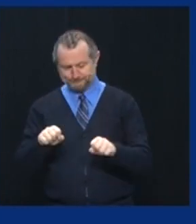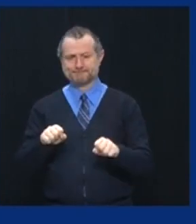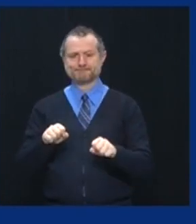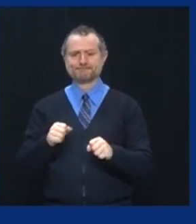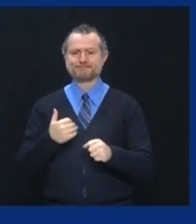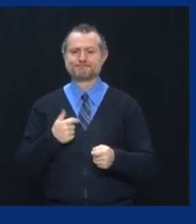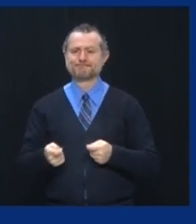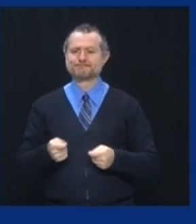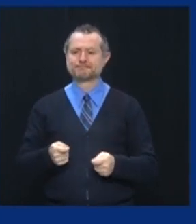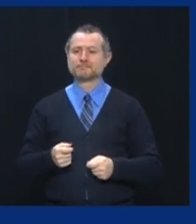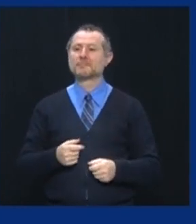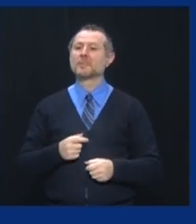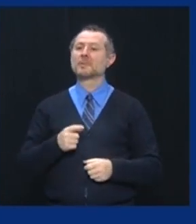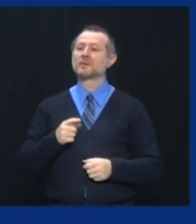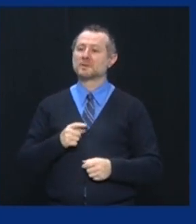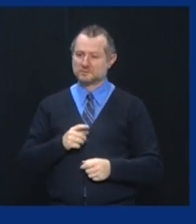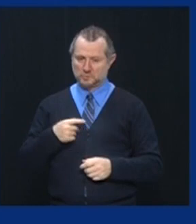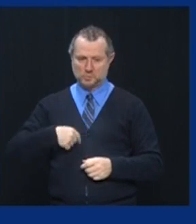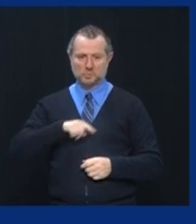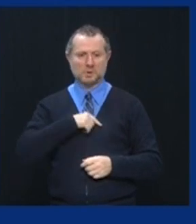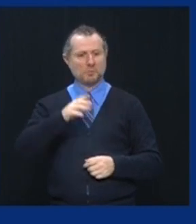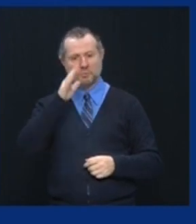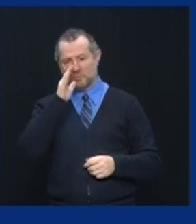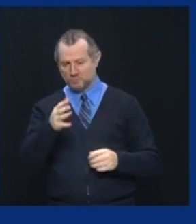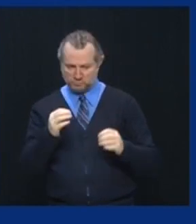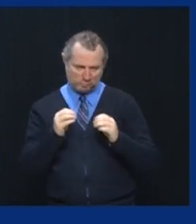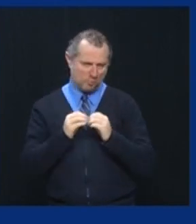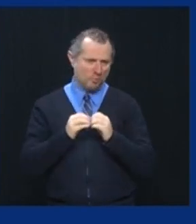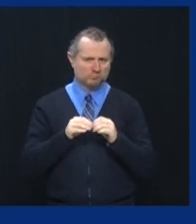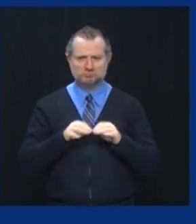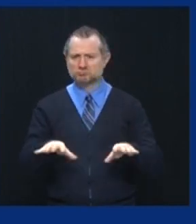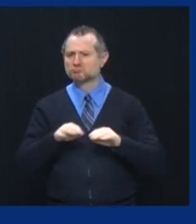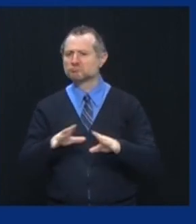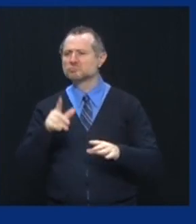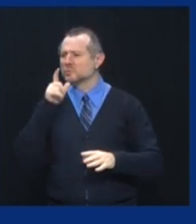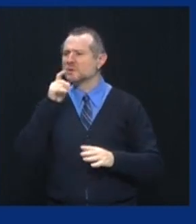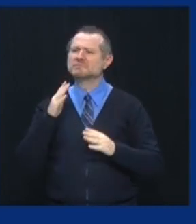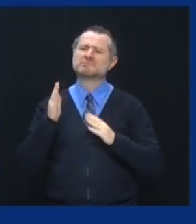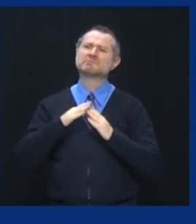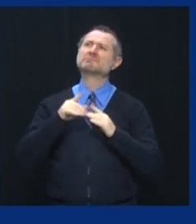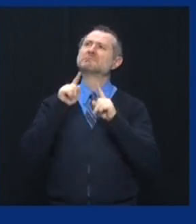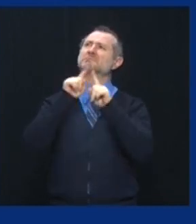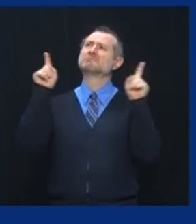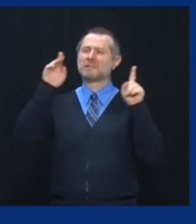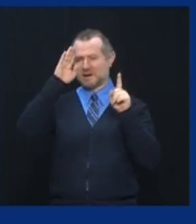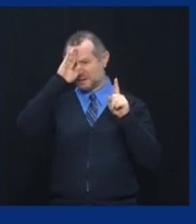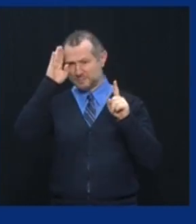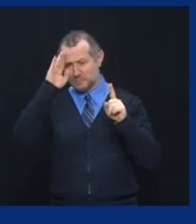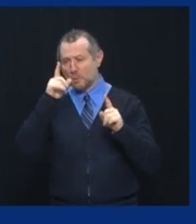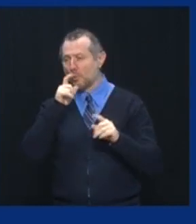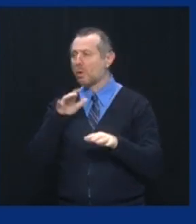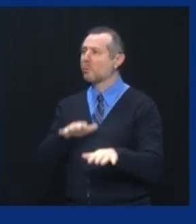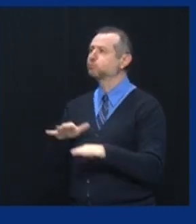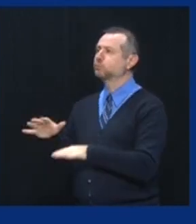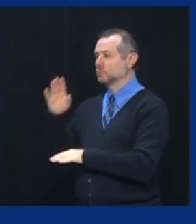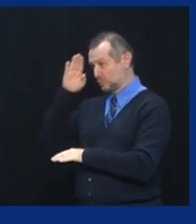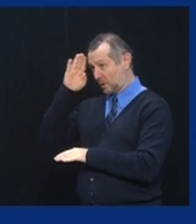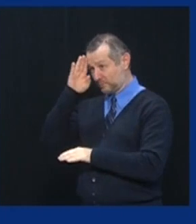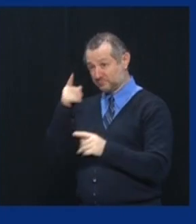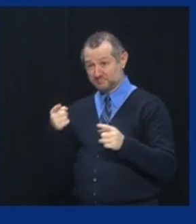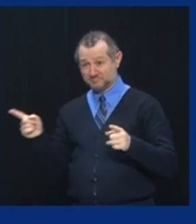We'll continue to release the high and the low performers, but I don't know that the data is